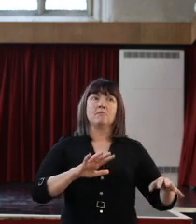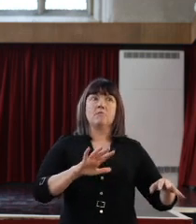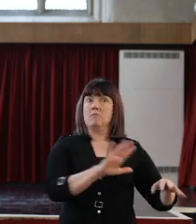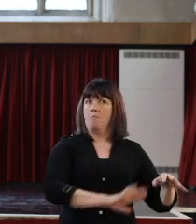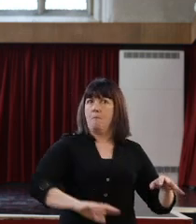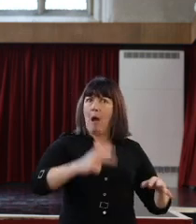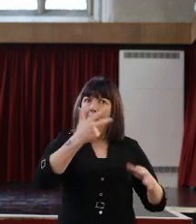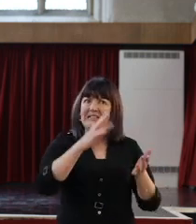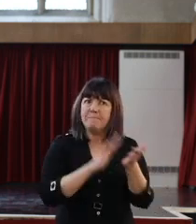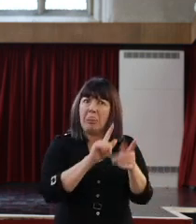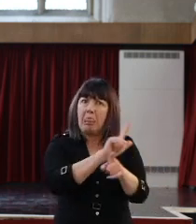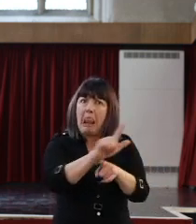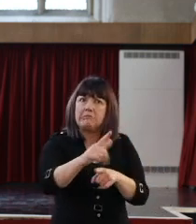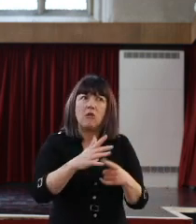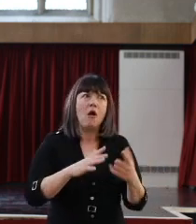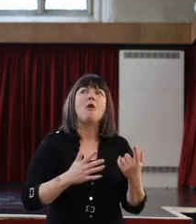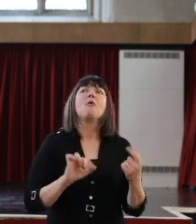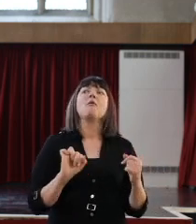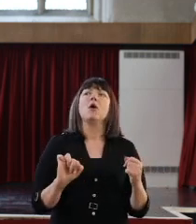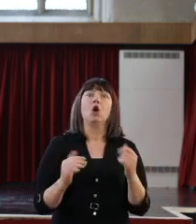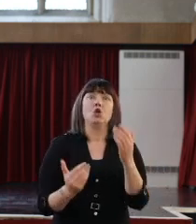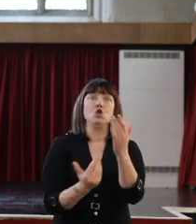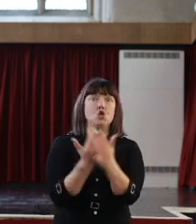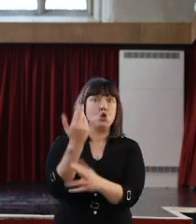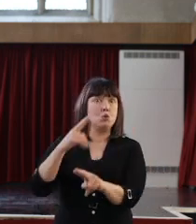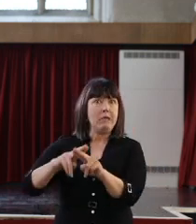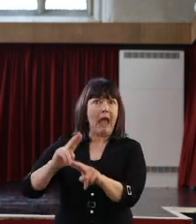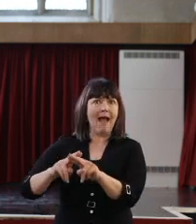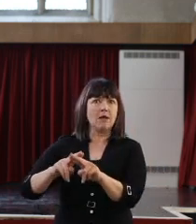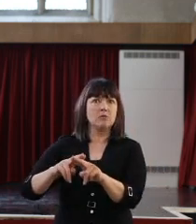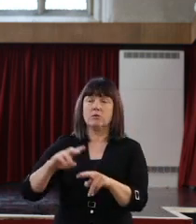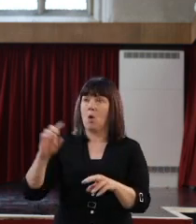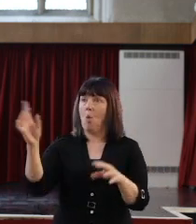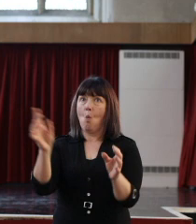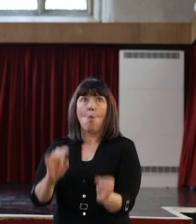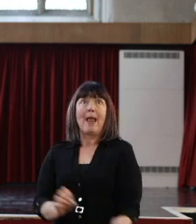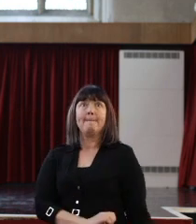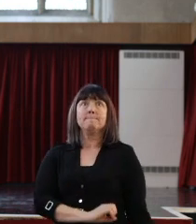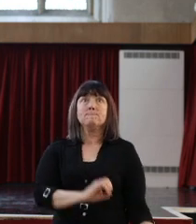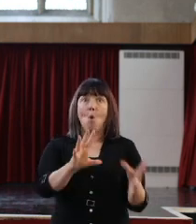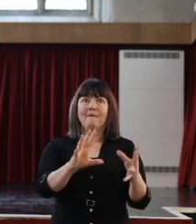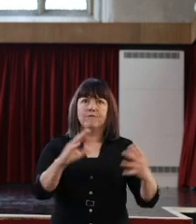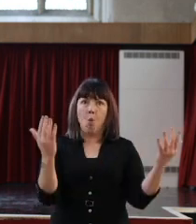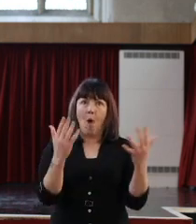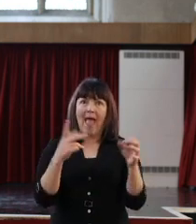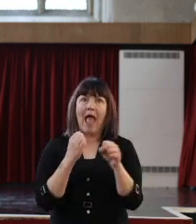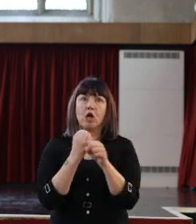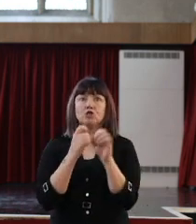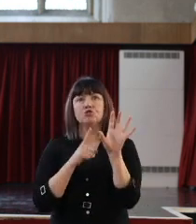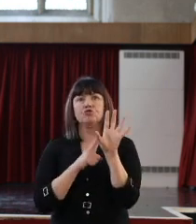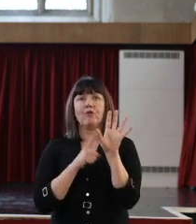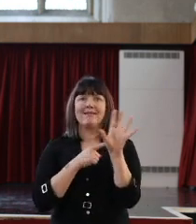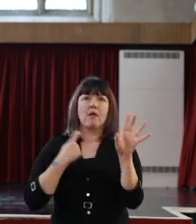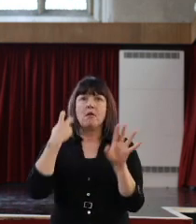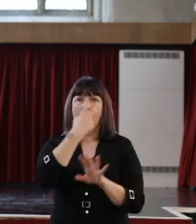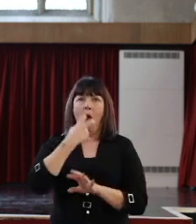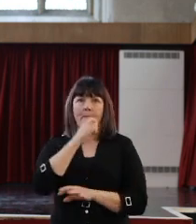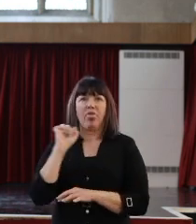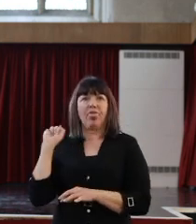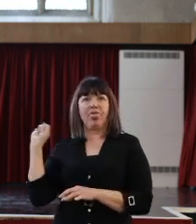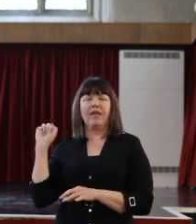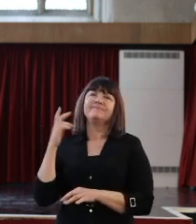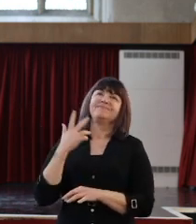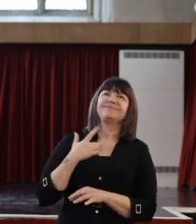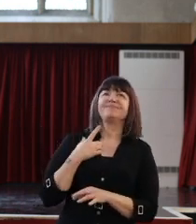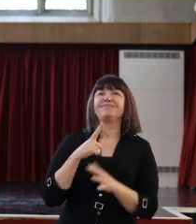my life, and he moved myself and my family to our new home in Great Yarmouth. Great Yarmouth, the Lowestoft of the